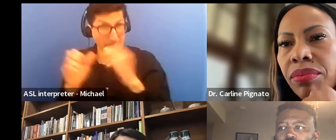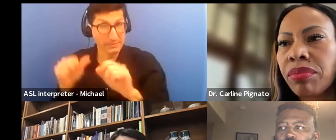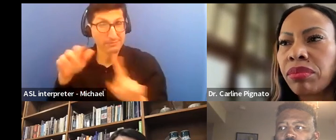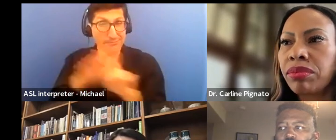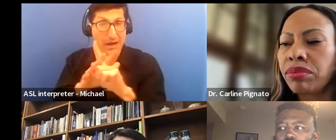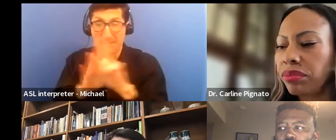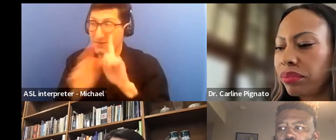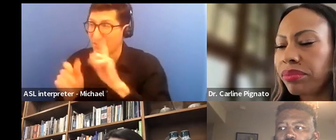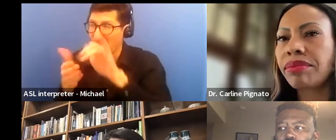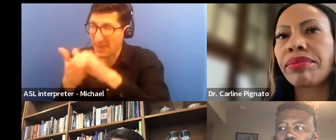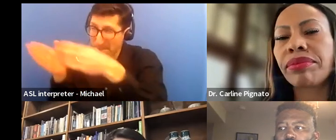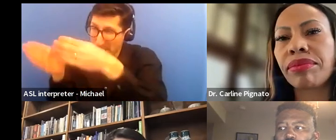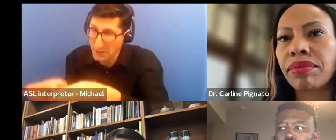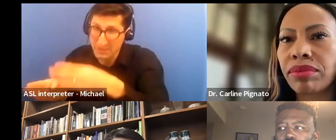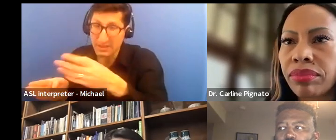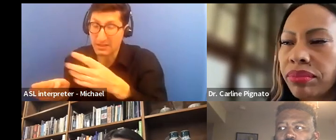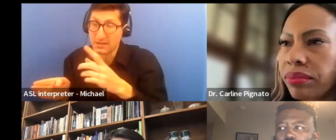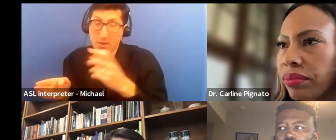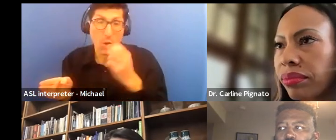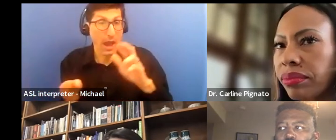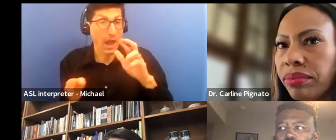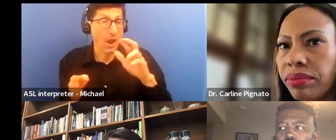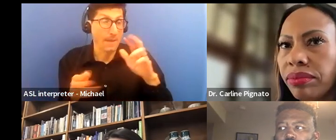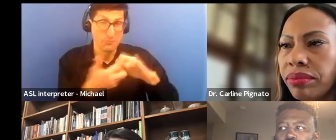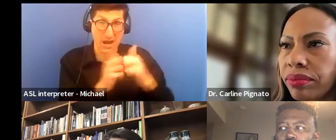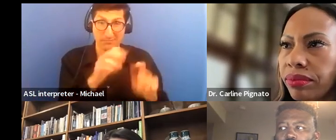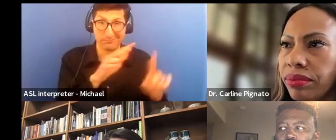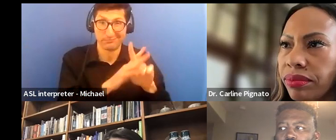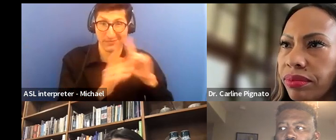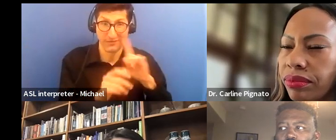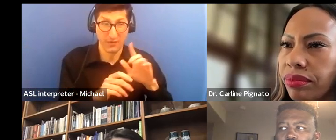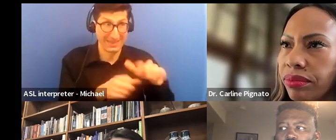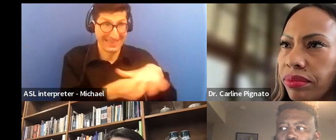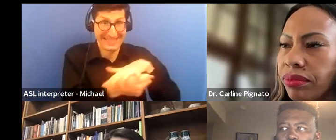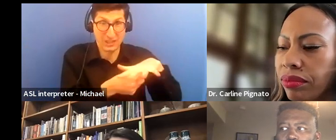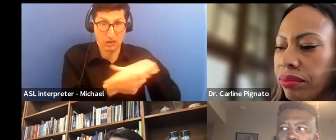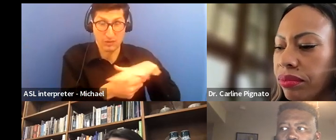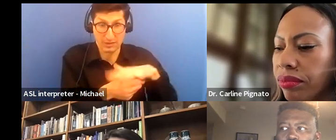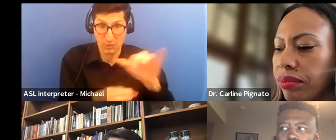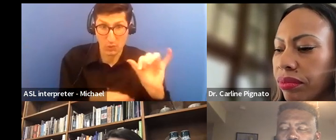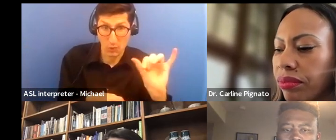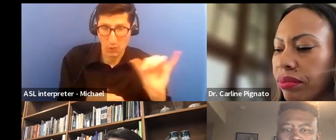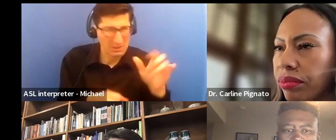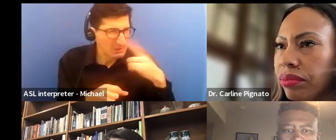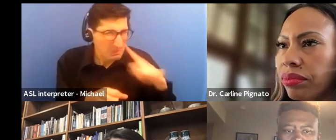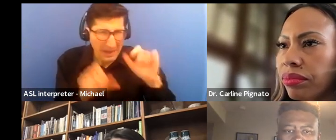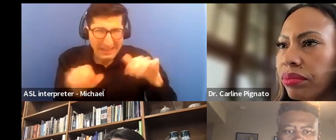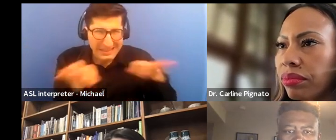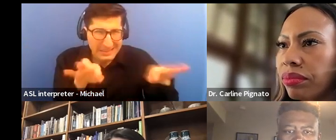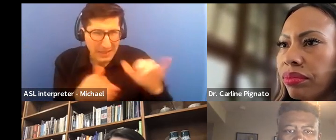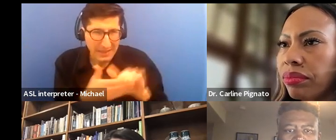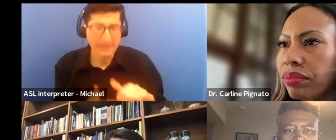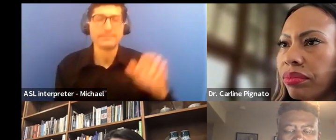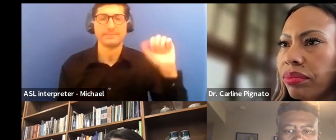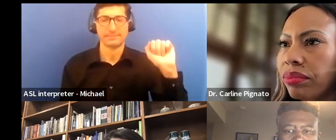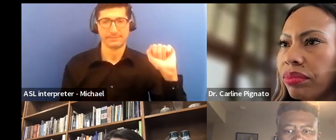to the district. So could you just expand a little bit about that, please, from a candidate viewpoint?